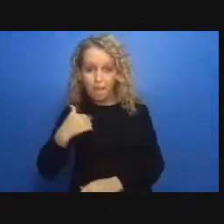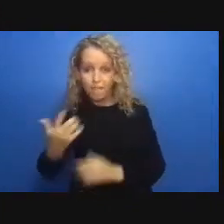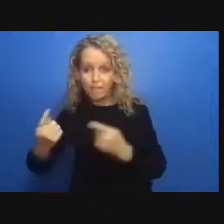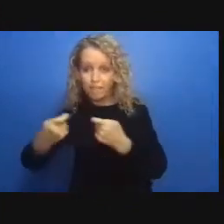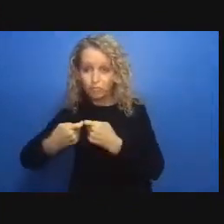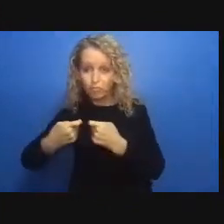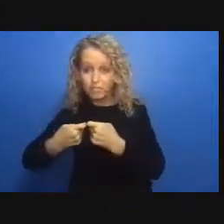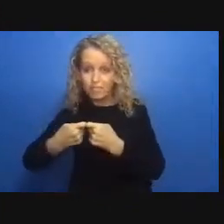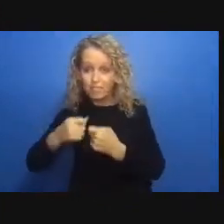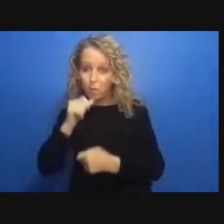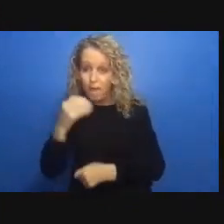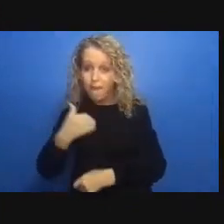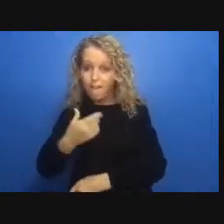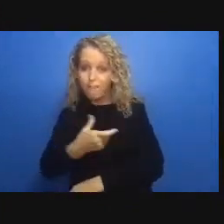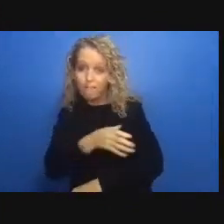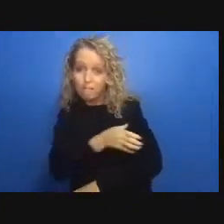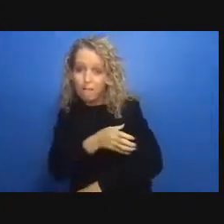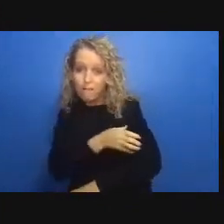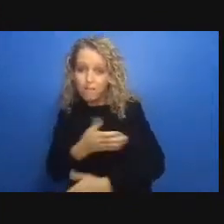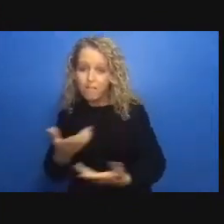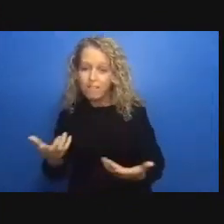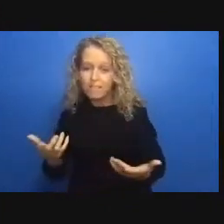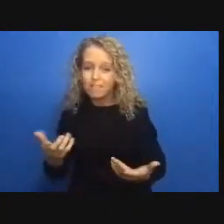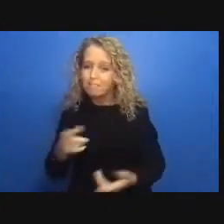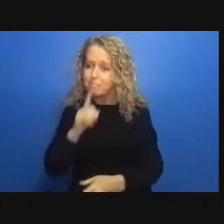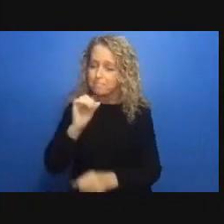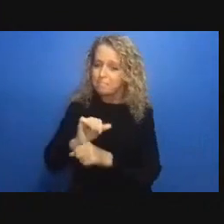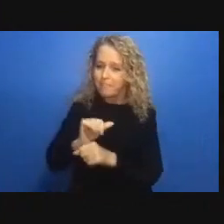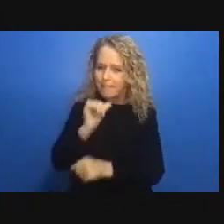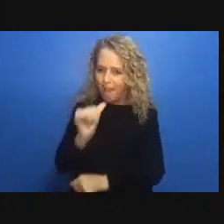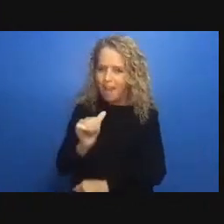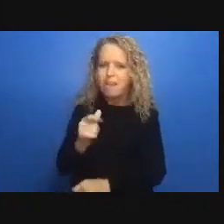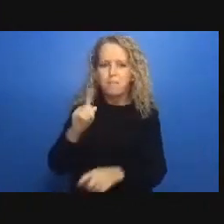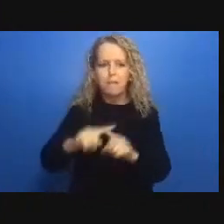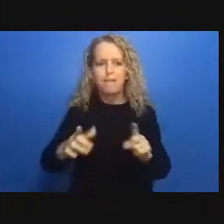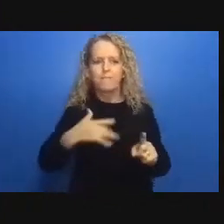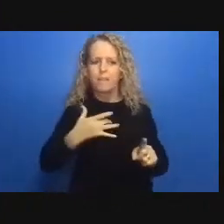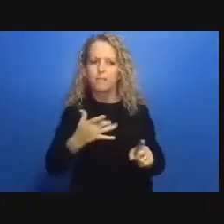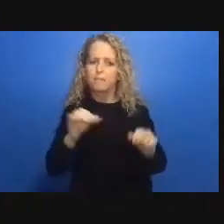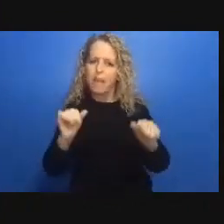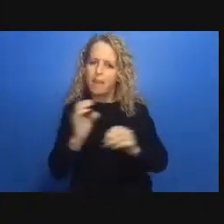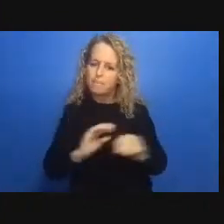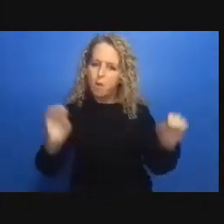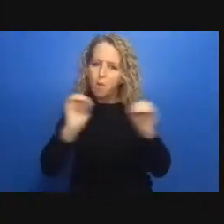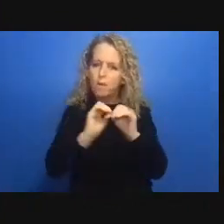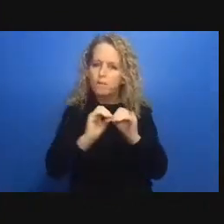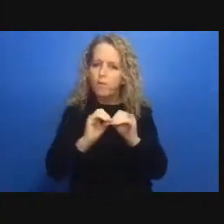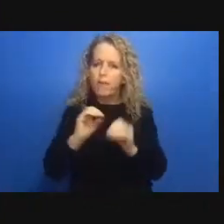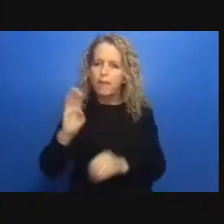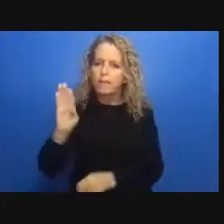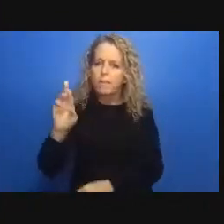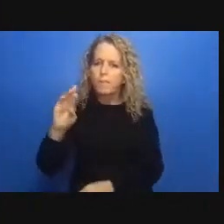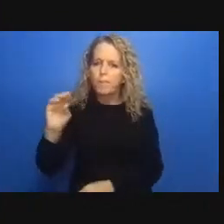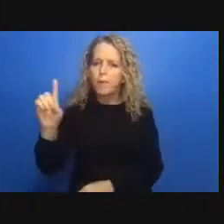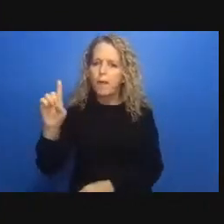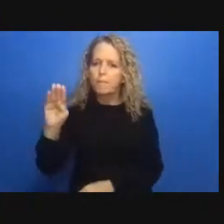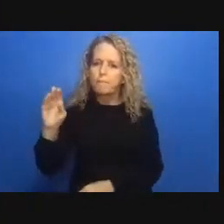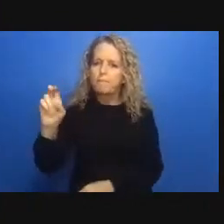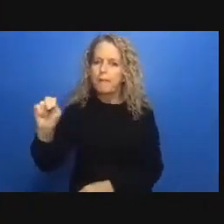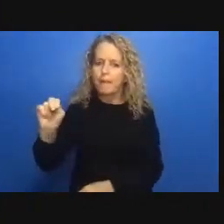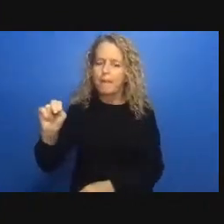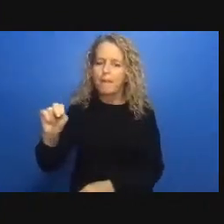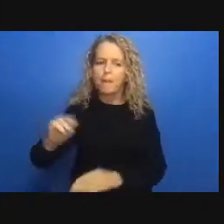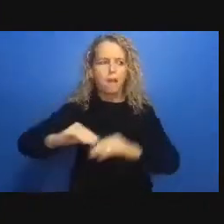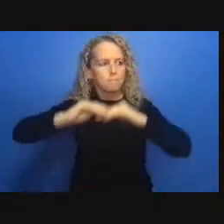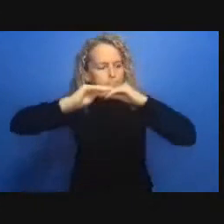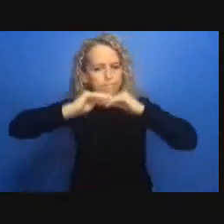we think, is could be improved. And we think that the broadband internet is as much a utility as is electricity.